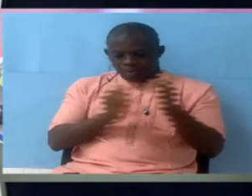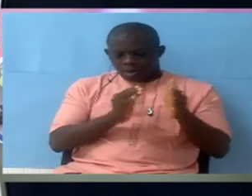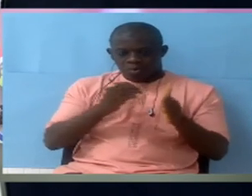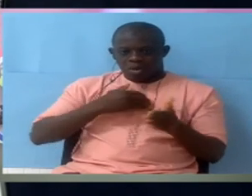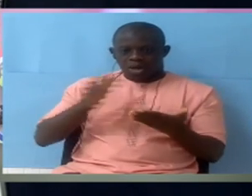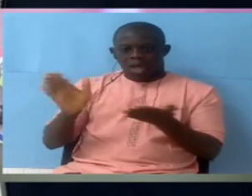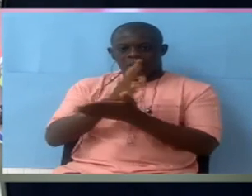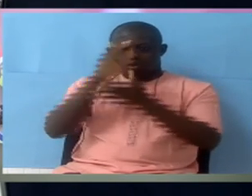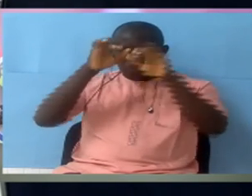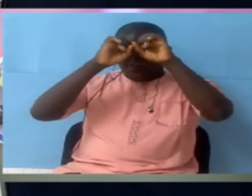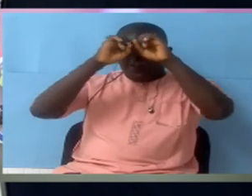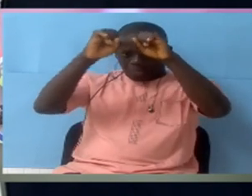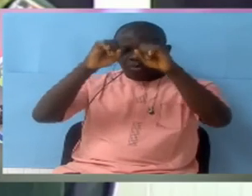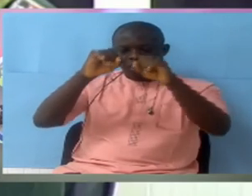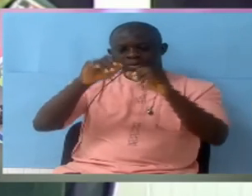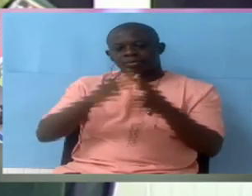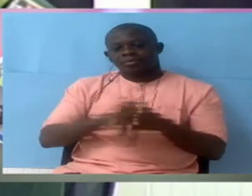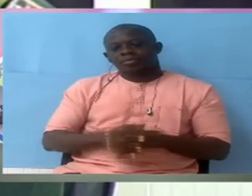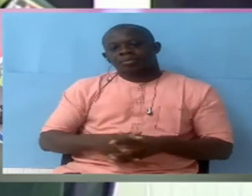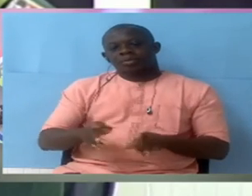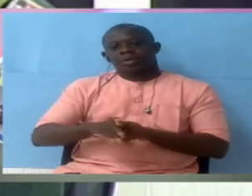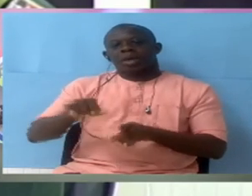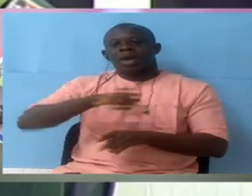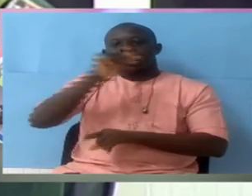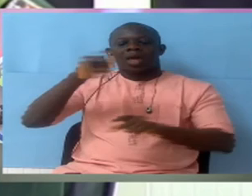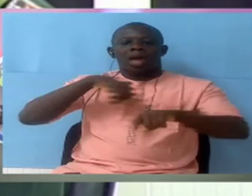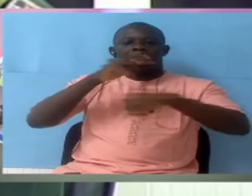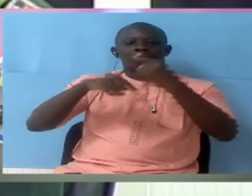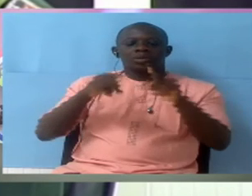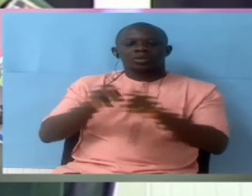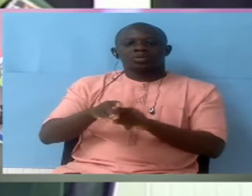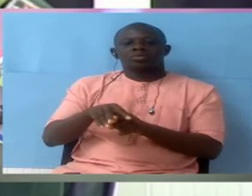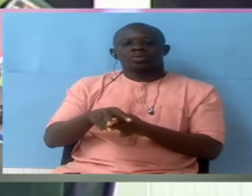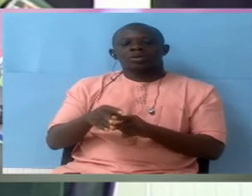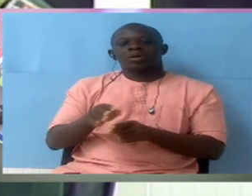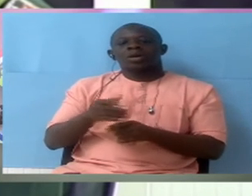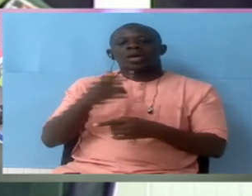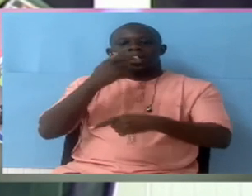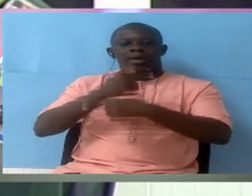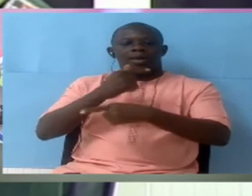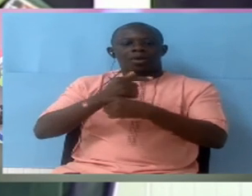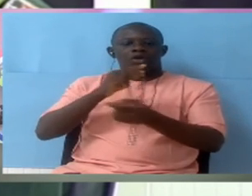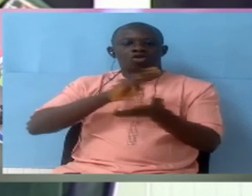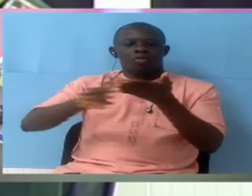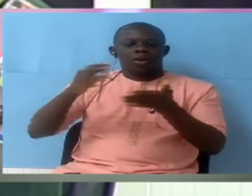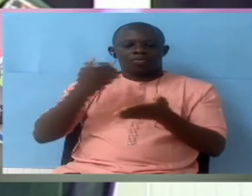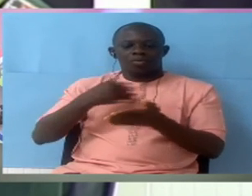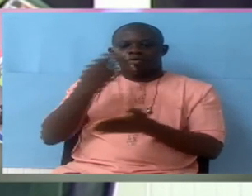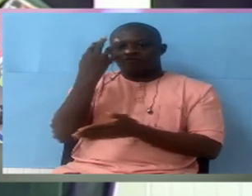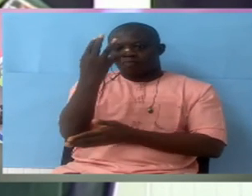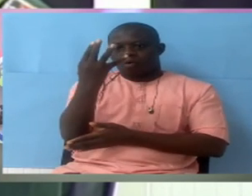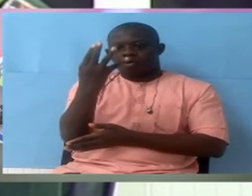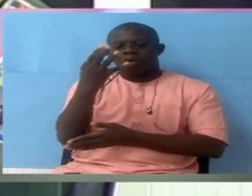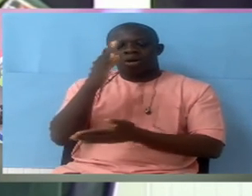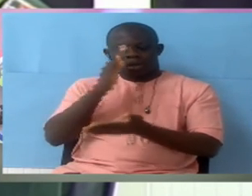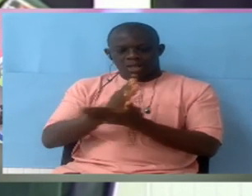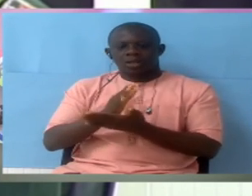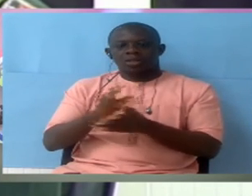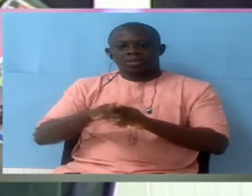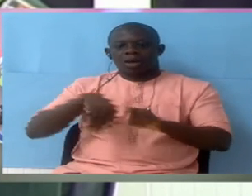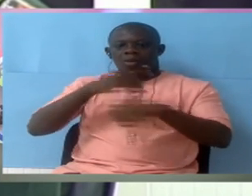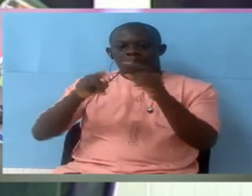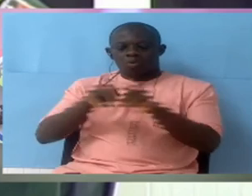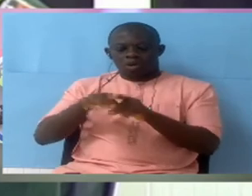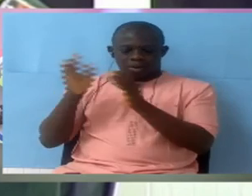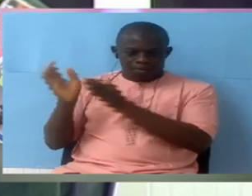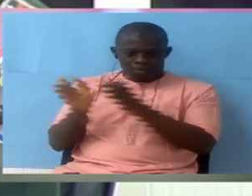nguur gi. And the civilian aspect also, 4 were charged with treason. Ci wali civil itam ñeneen ti lañ wax ne dañ doon